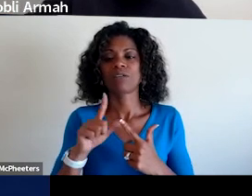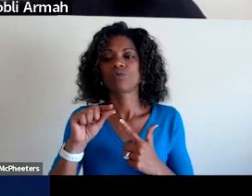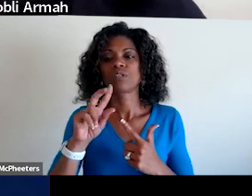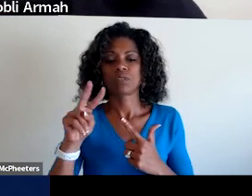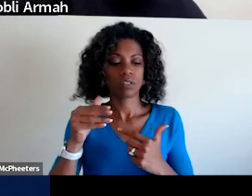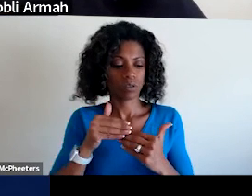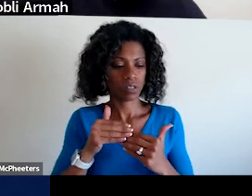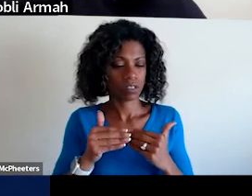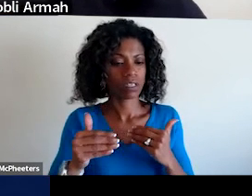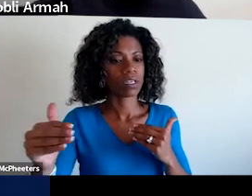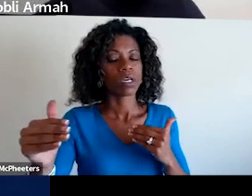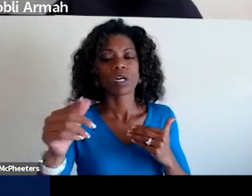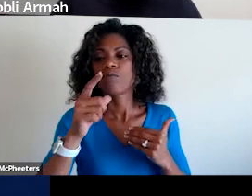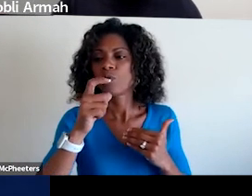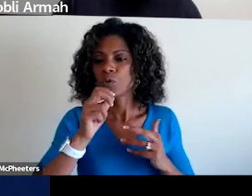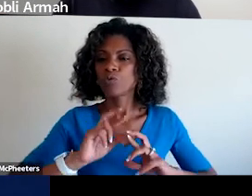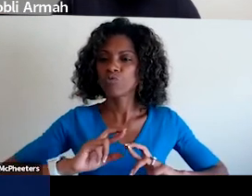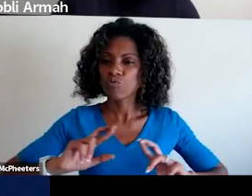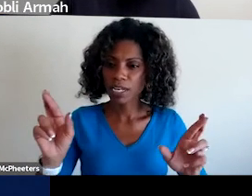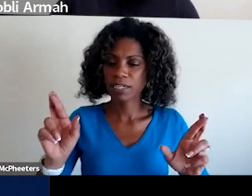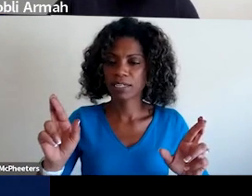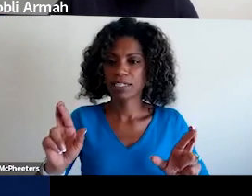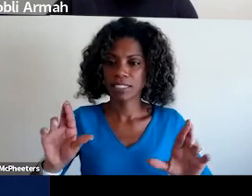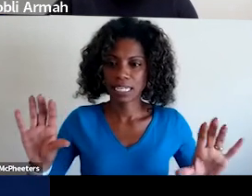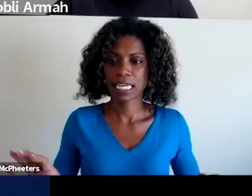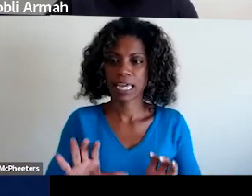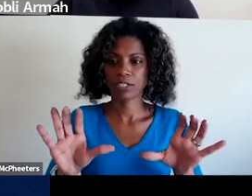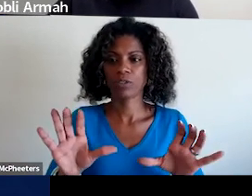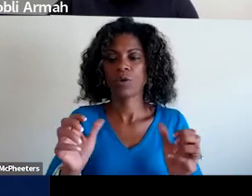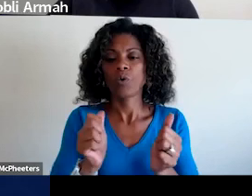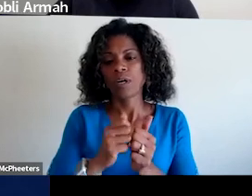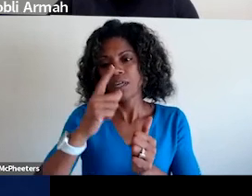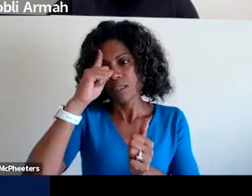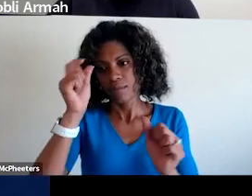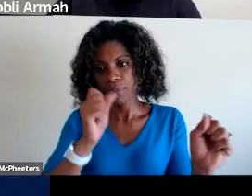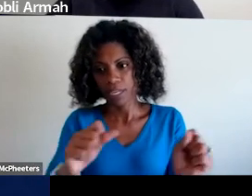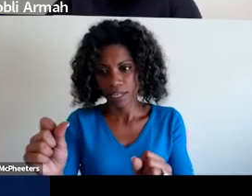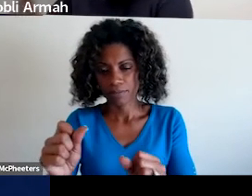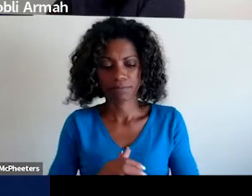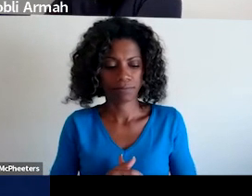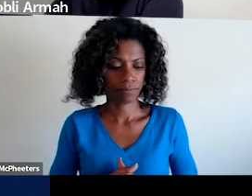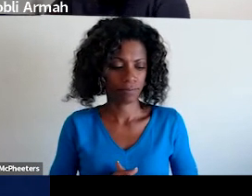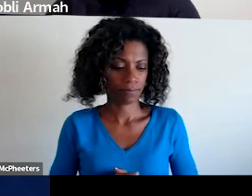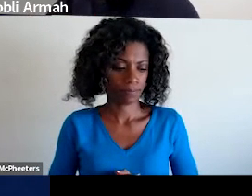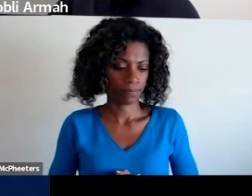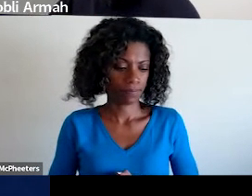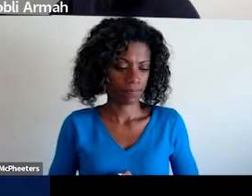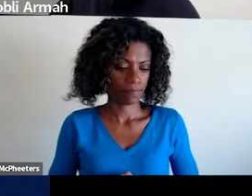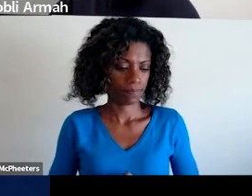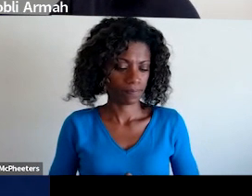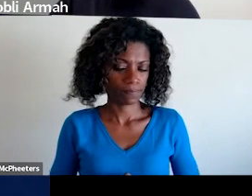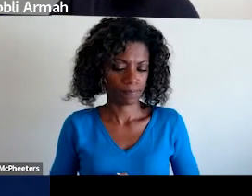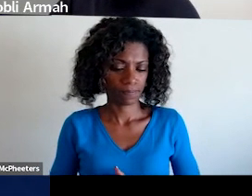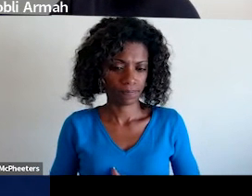who's being proactive. And so where do you want to stand when this webinar happens